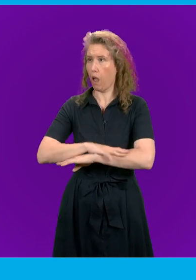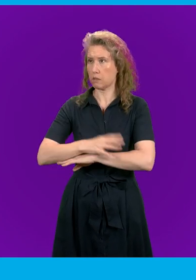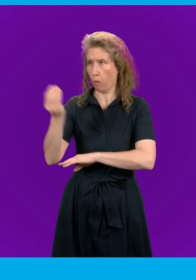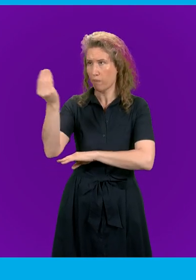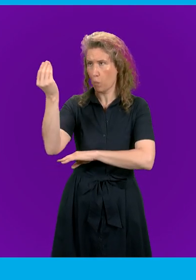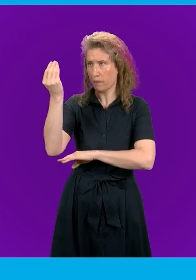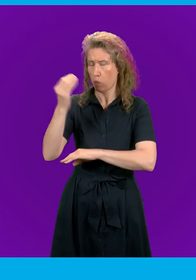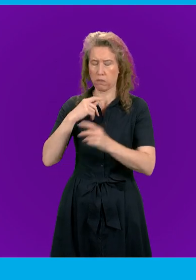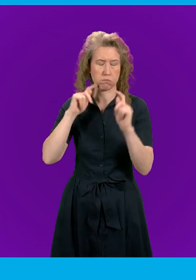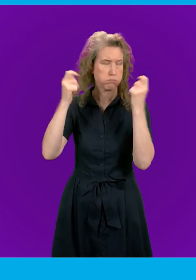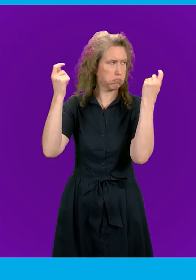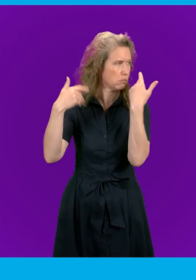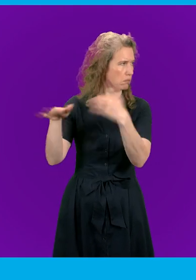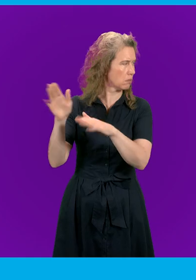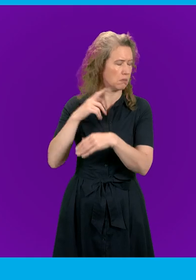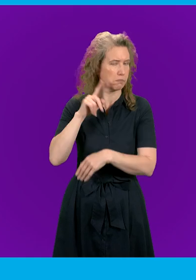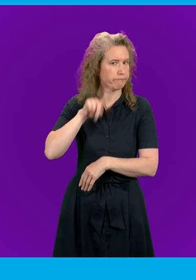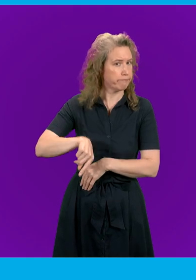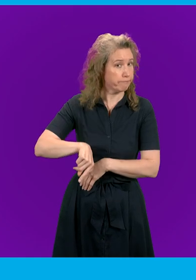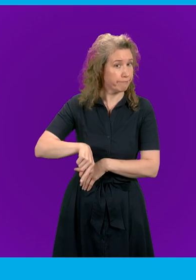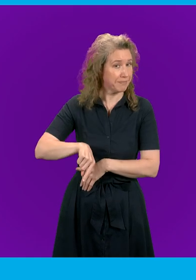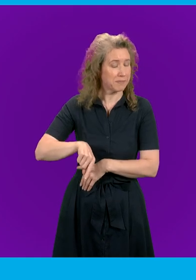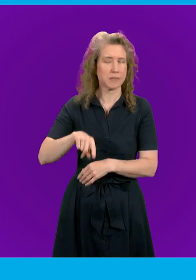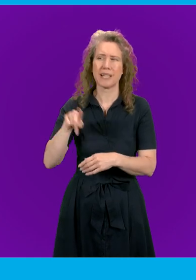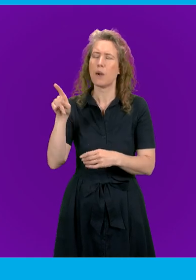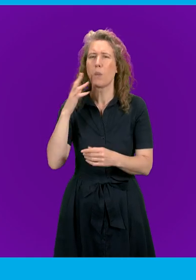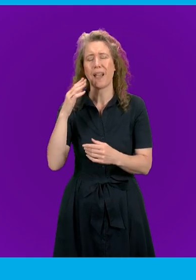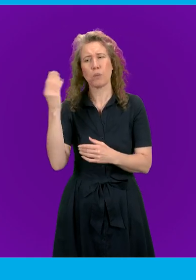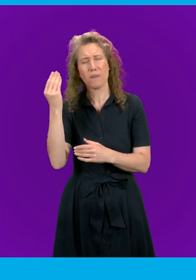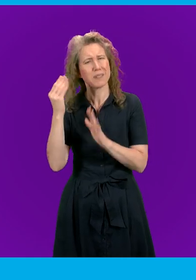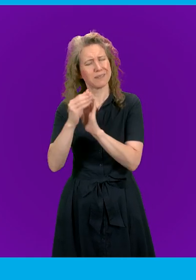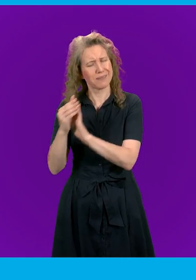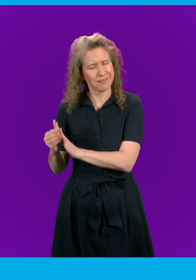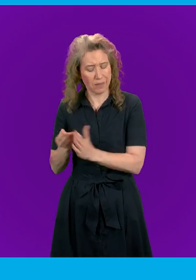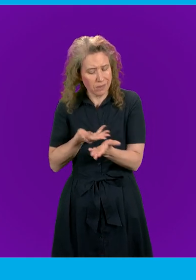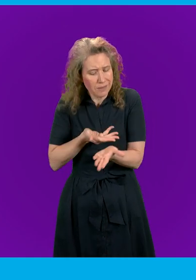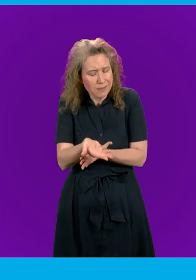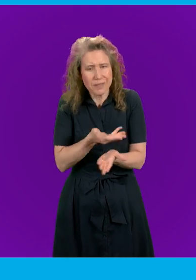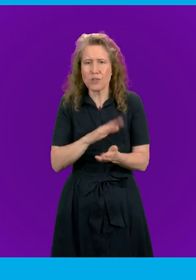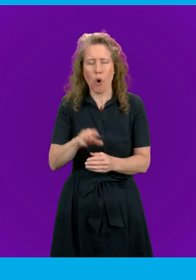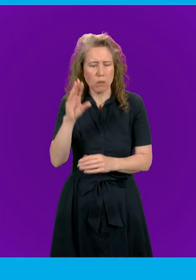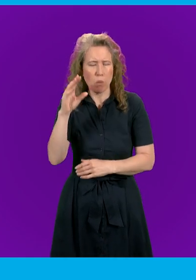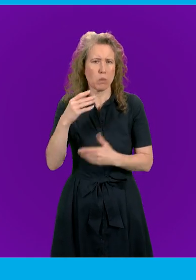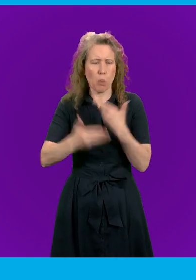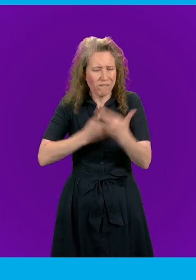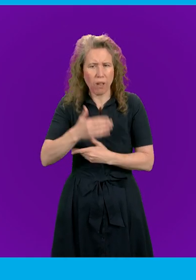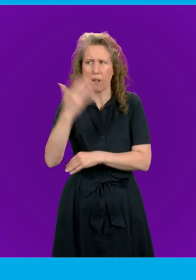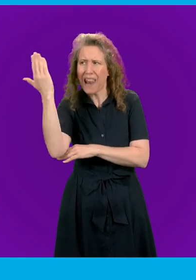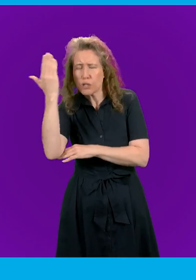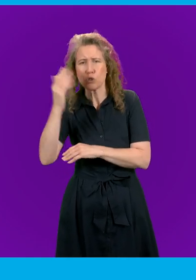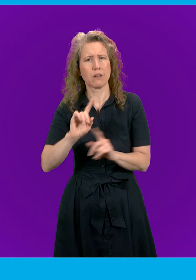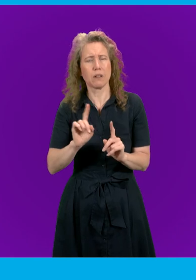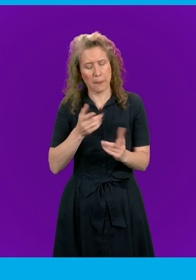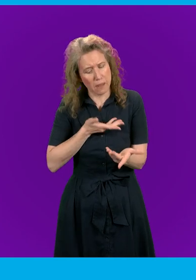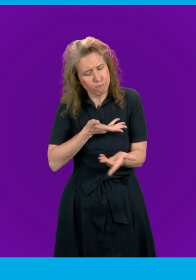people speaking at you. Like, make sure you're speaking to them, not at them. Yeah, I feel